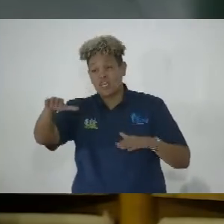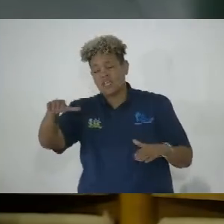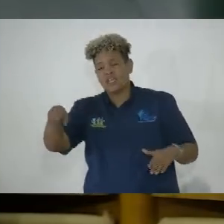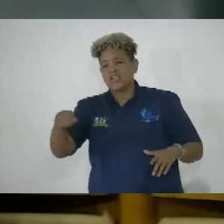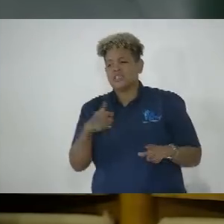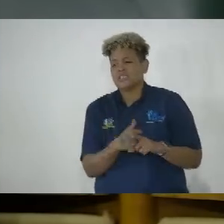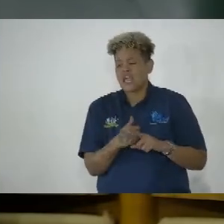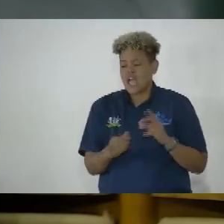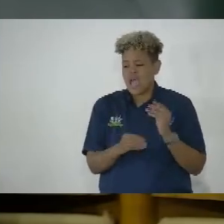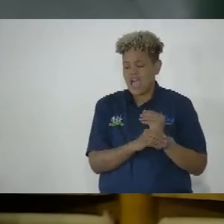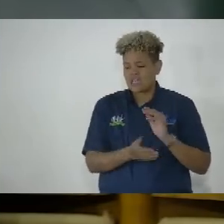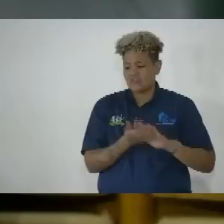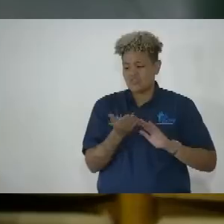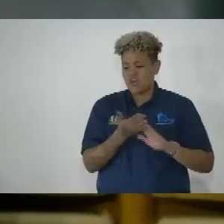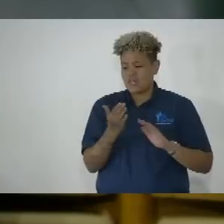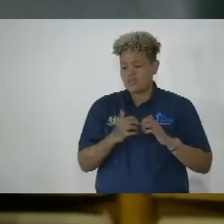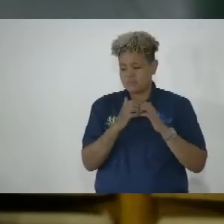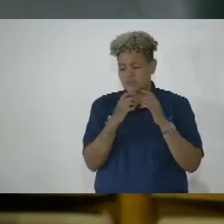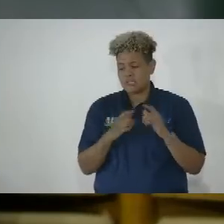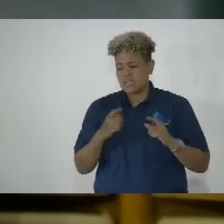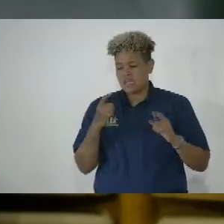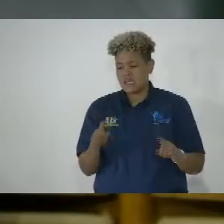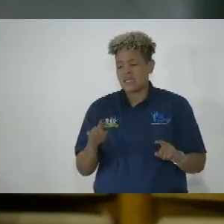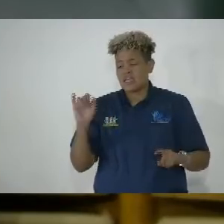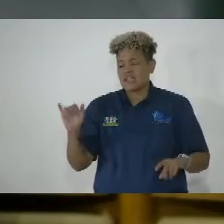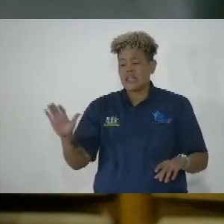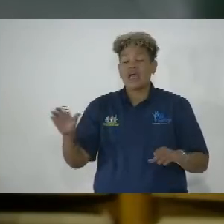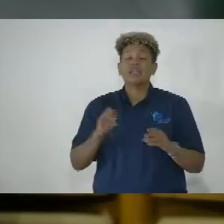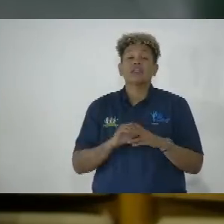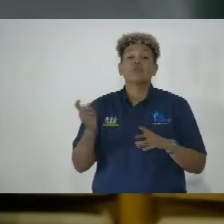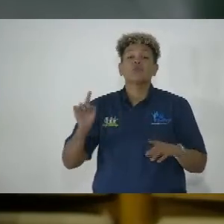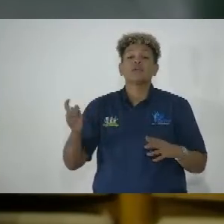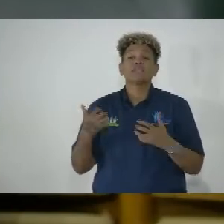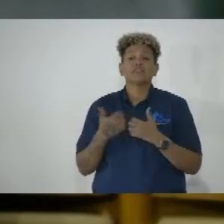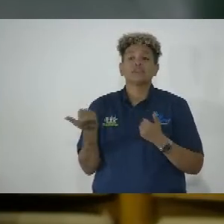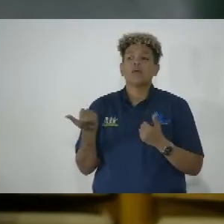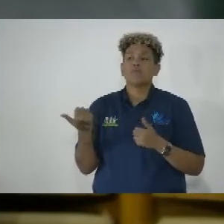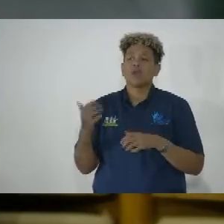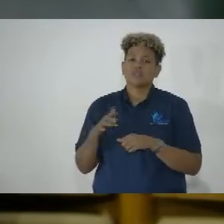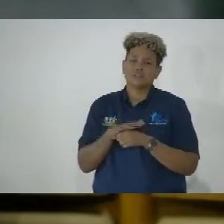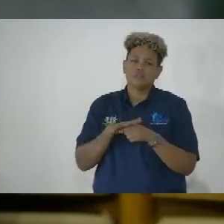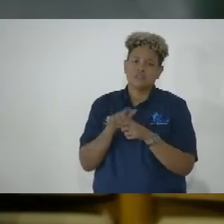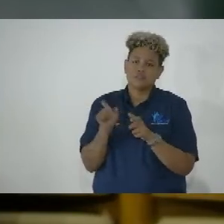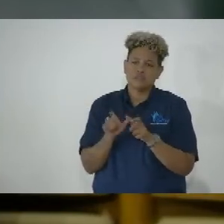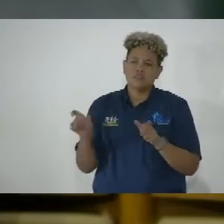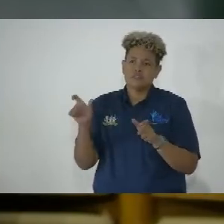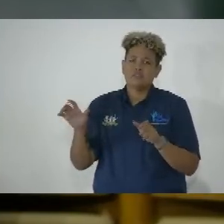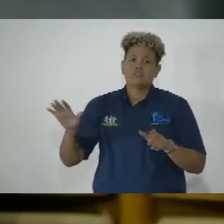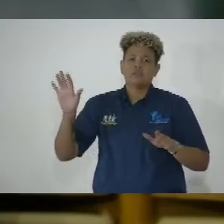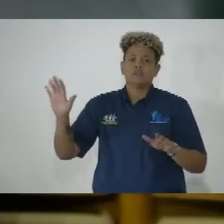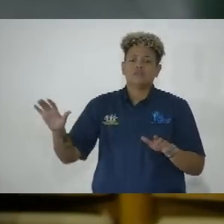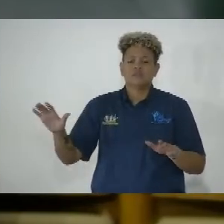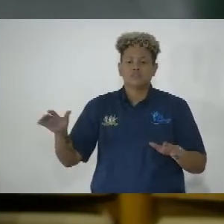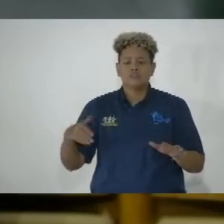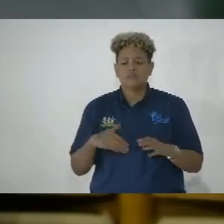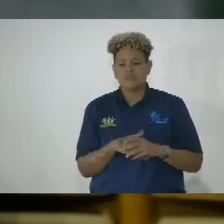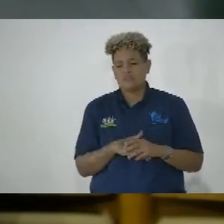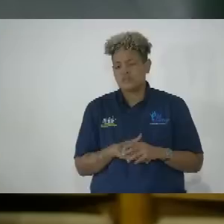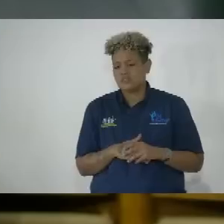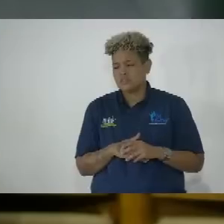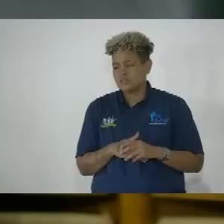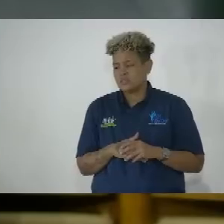is also up and running, and that is in a separate county. Mr. President,